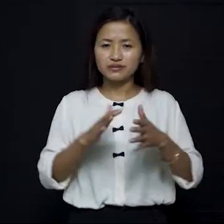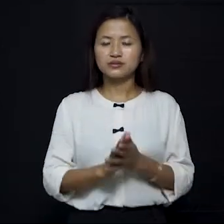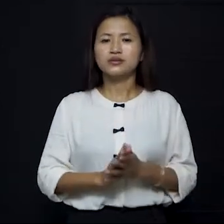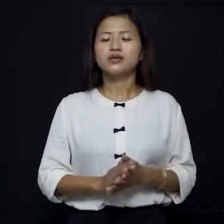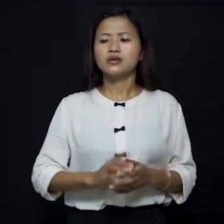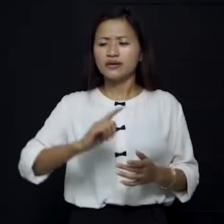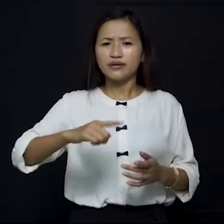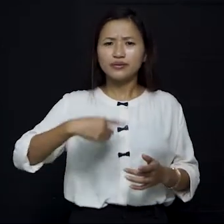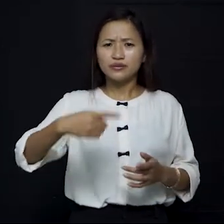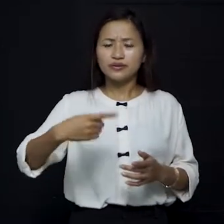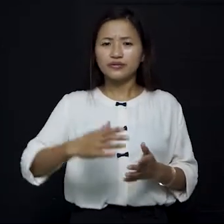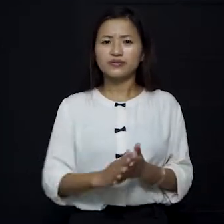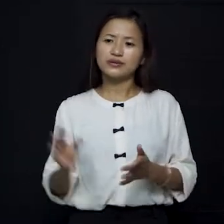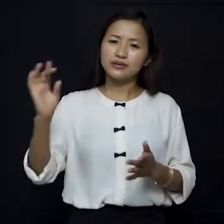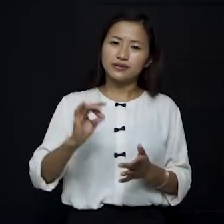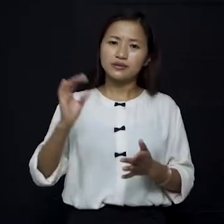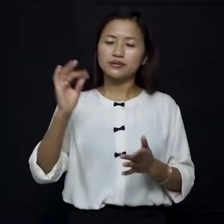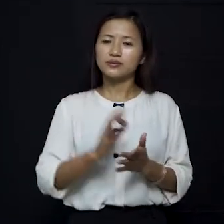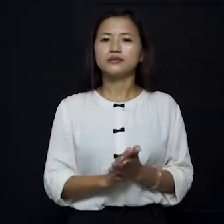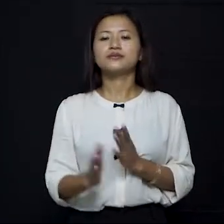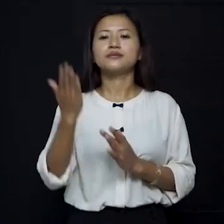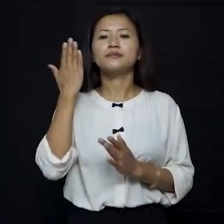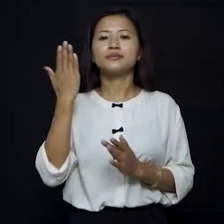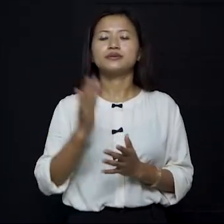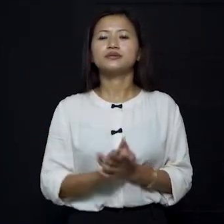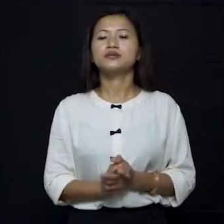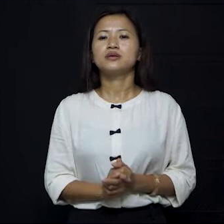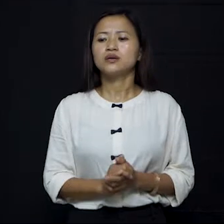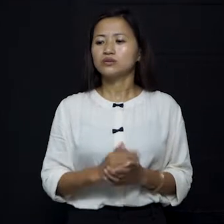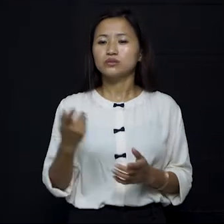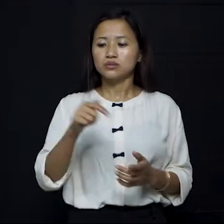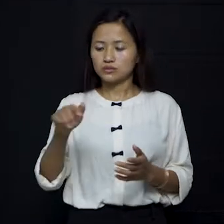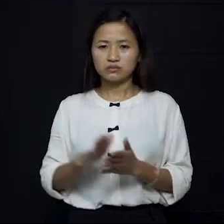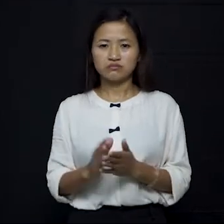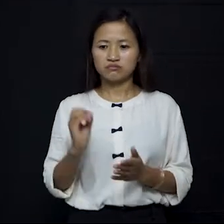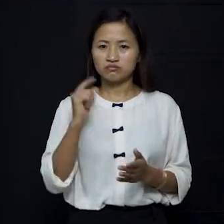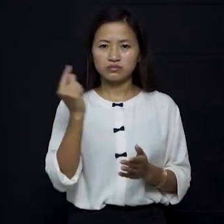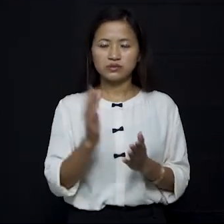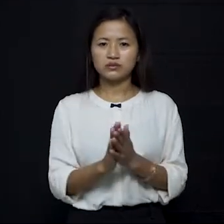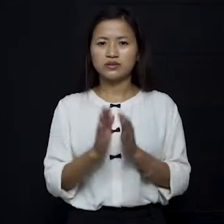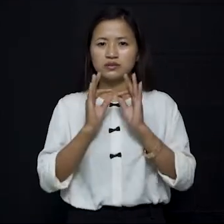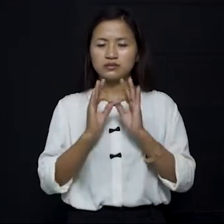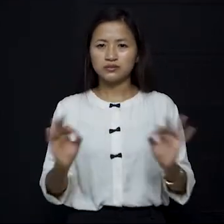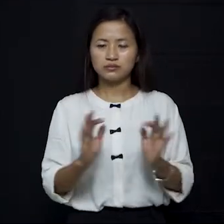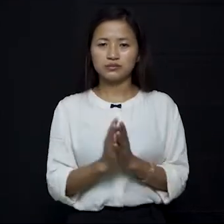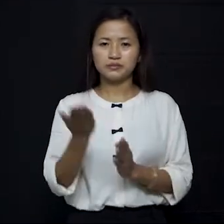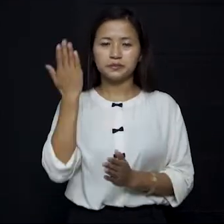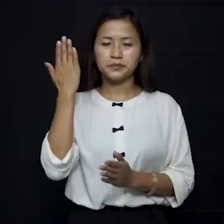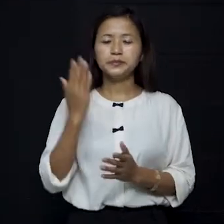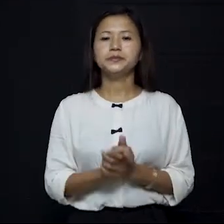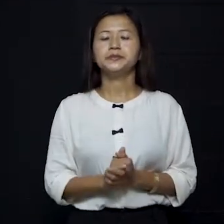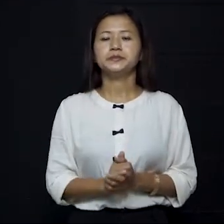regularly or repeatedly in the past but which no longer occurs, we use the simple past. Example, if